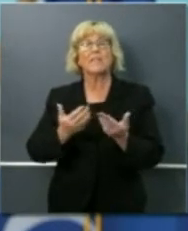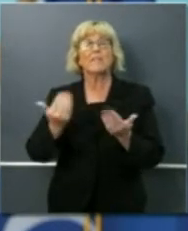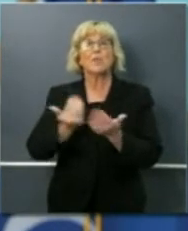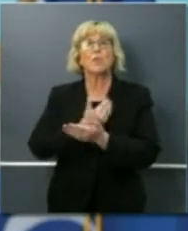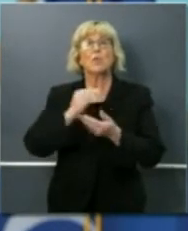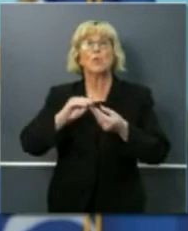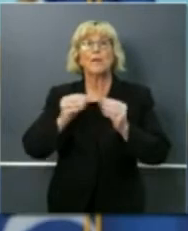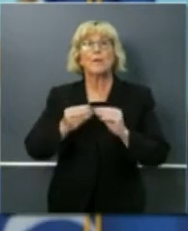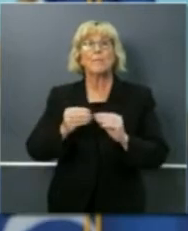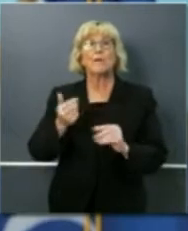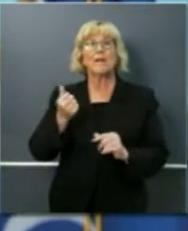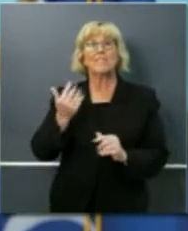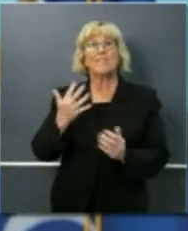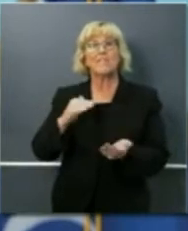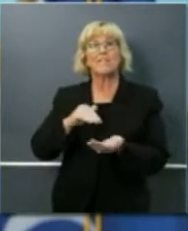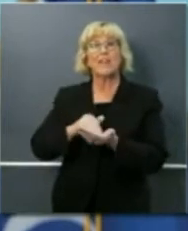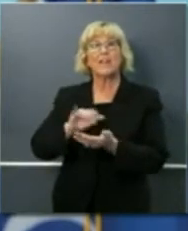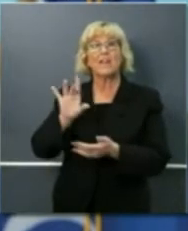numbers.